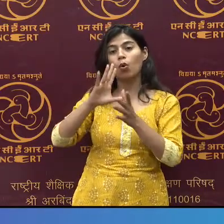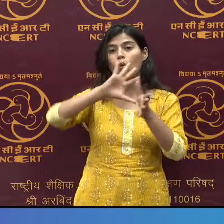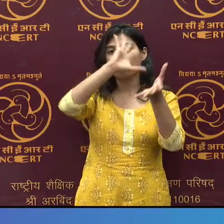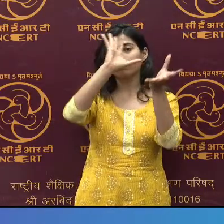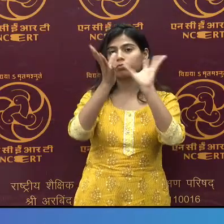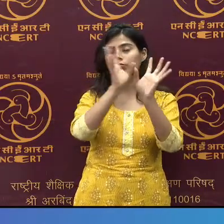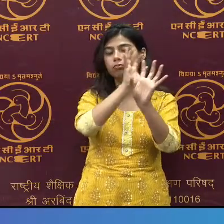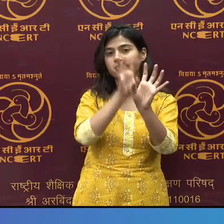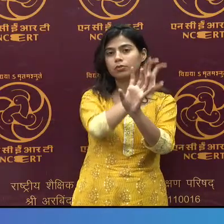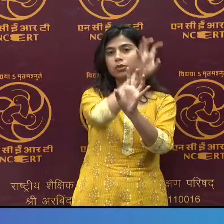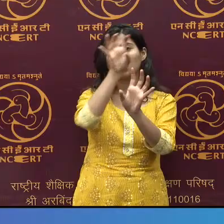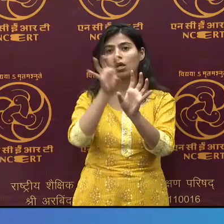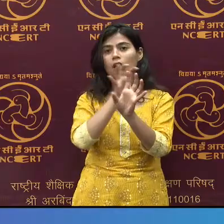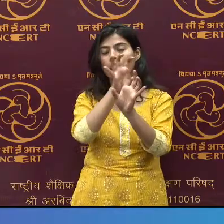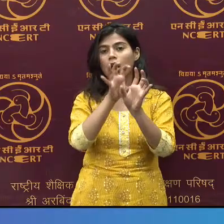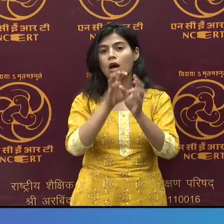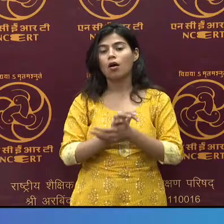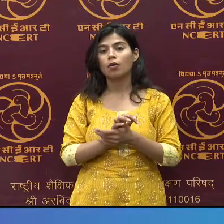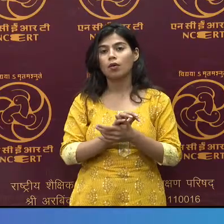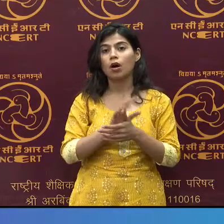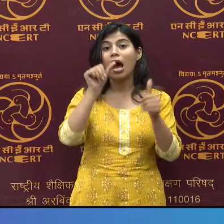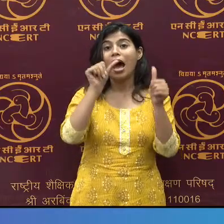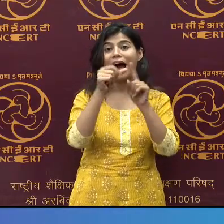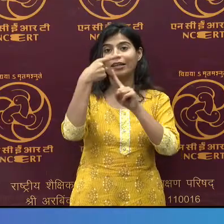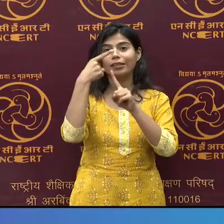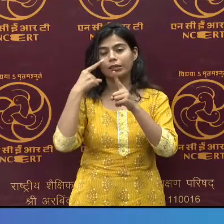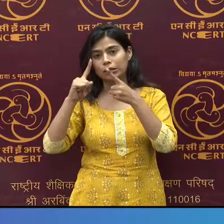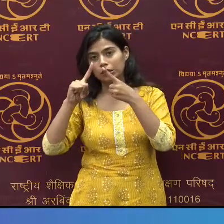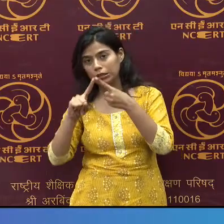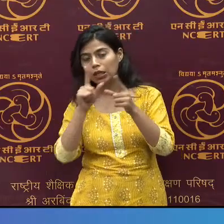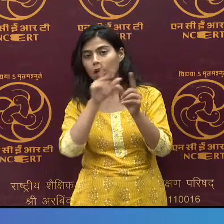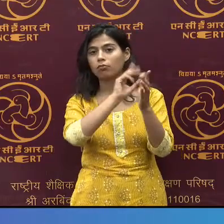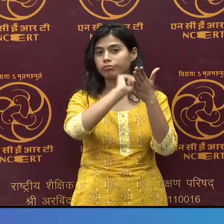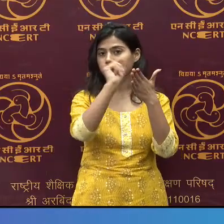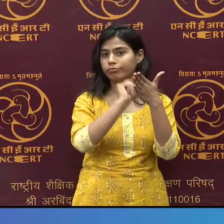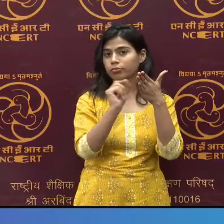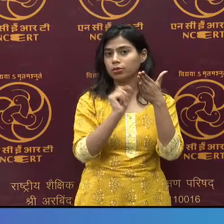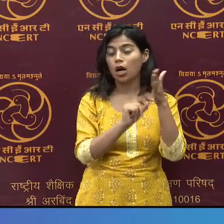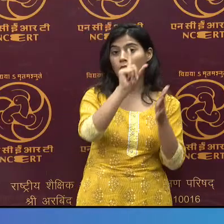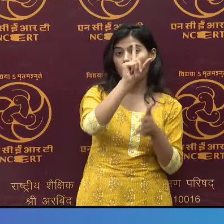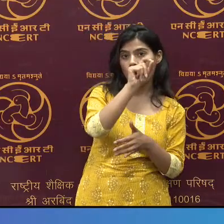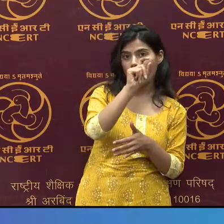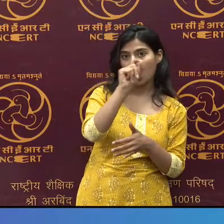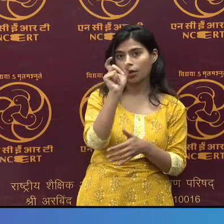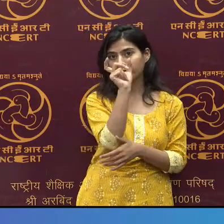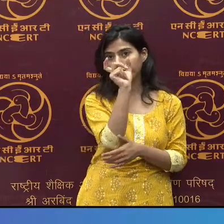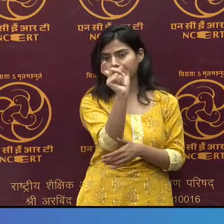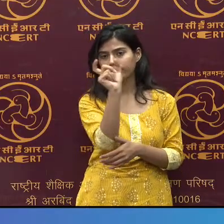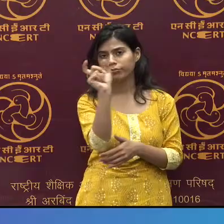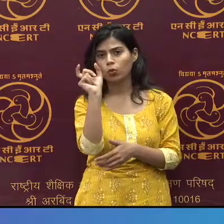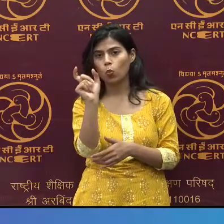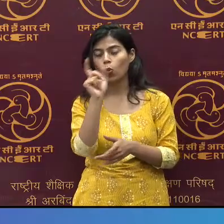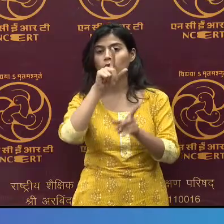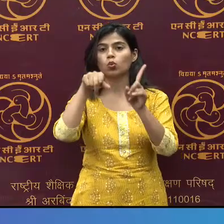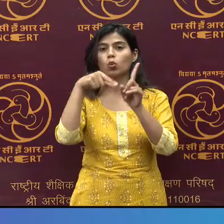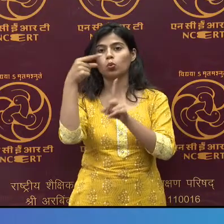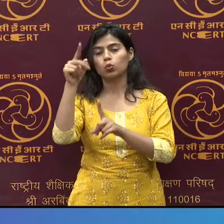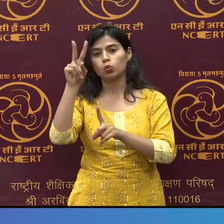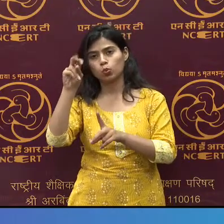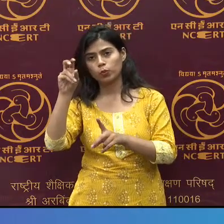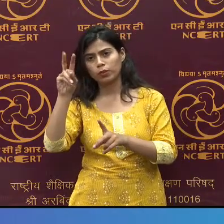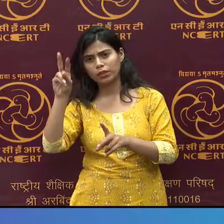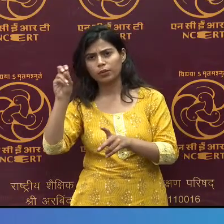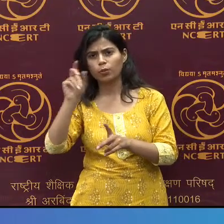article in about 150 to 200 words highlighting the exploitation of young minds that